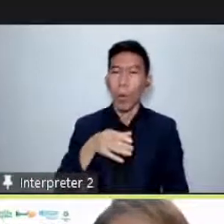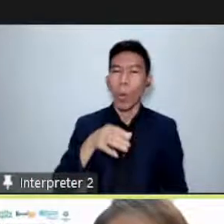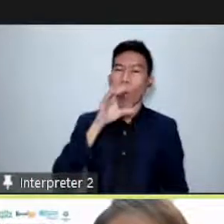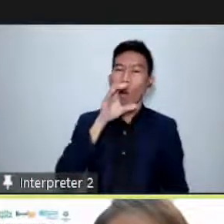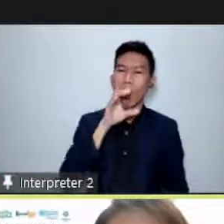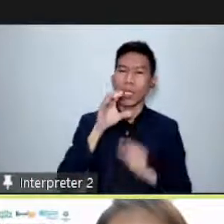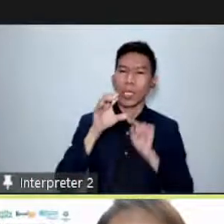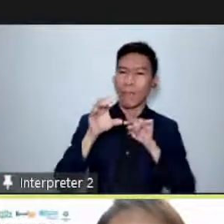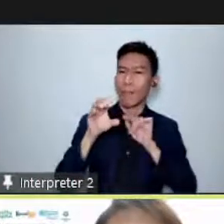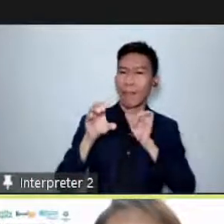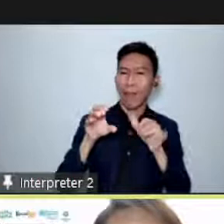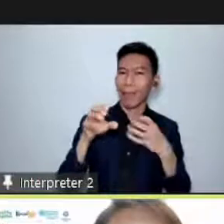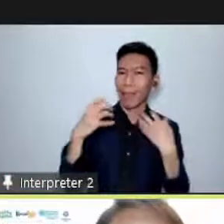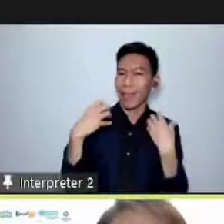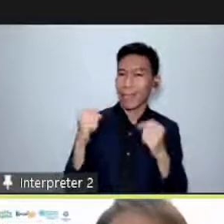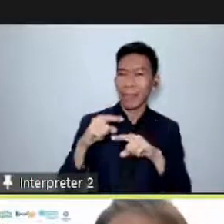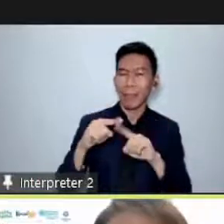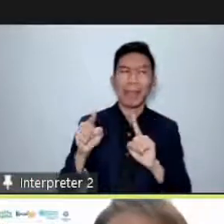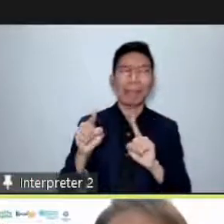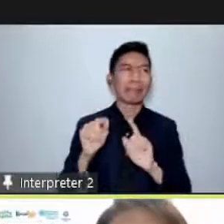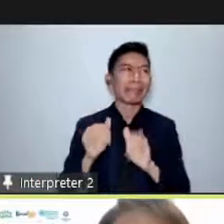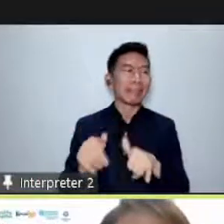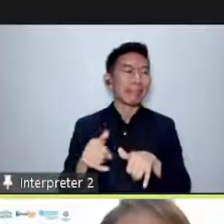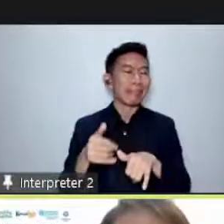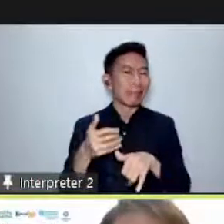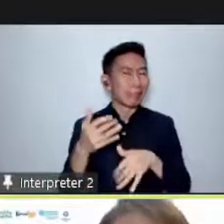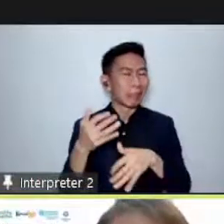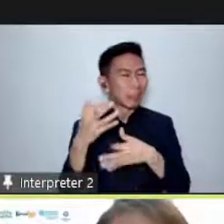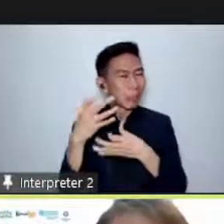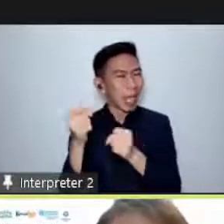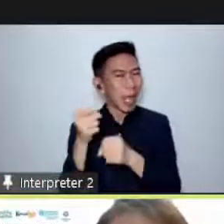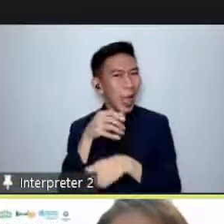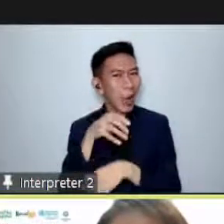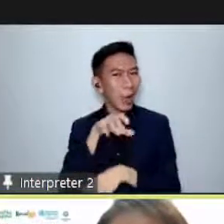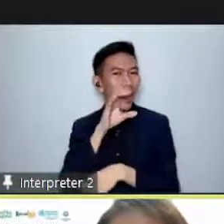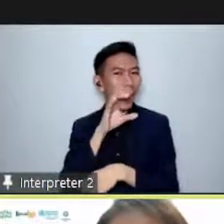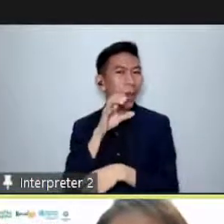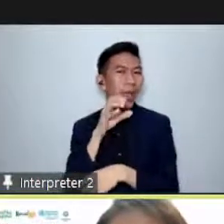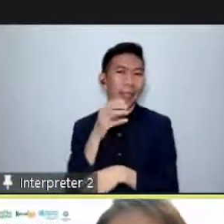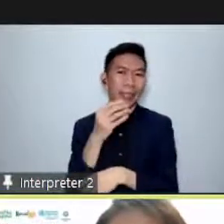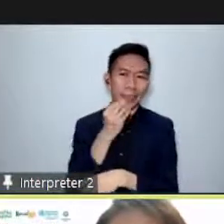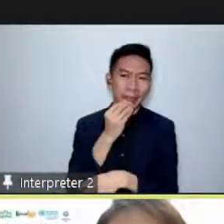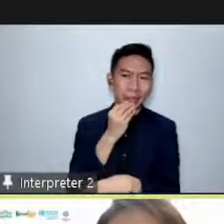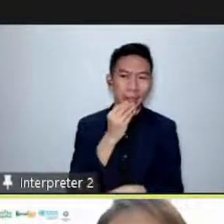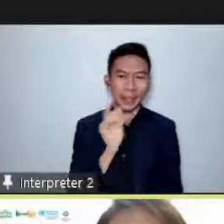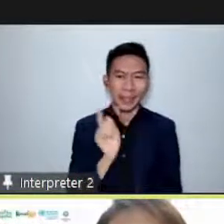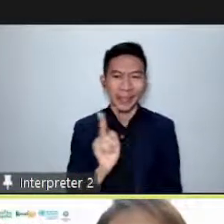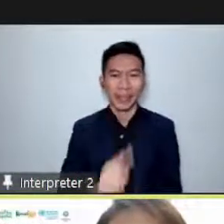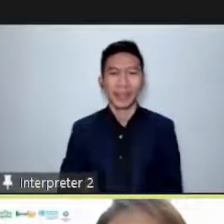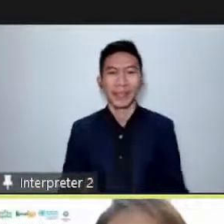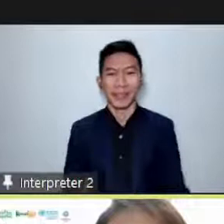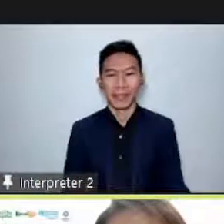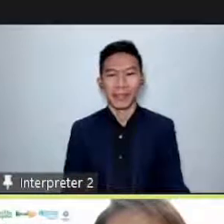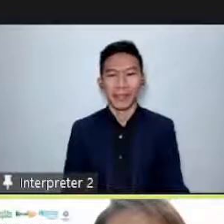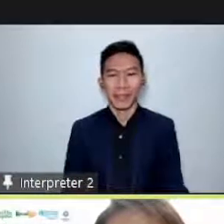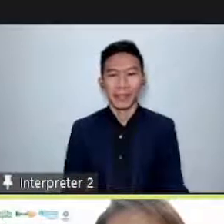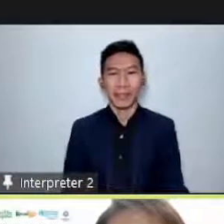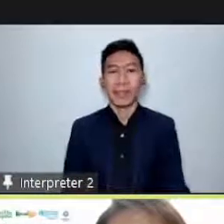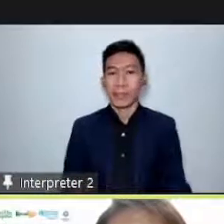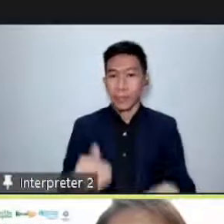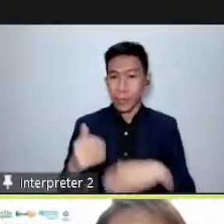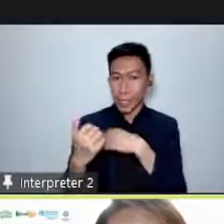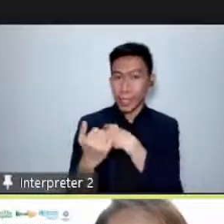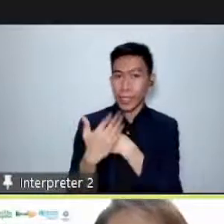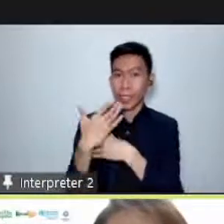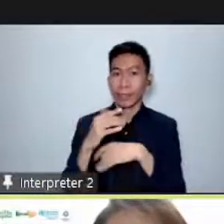healthy, ngunit hindi mo maiwasan na kainin o inumin. So, isend lang po ulit ang inyong sagot